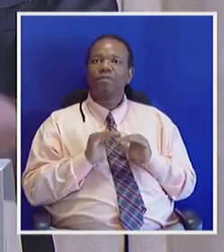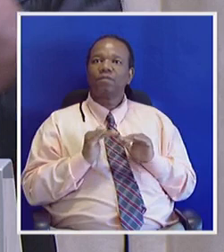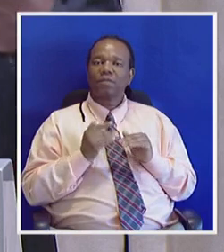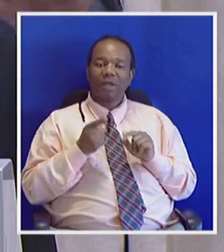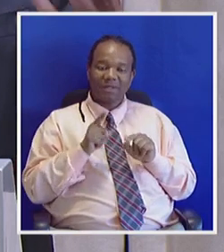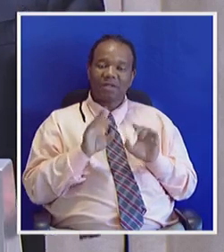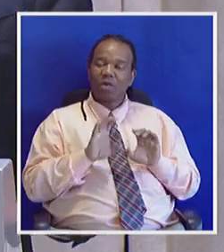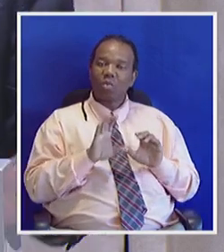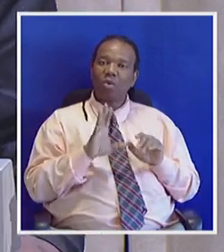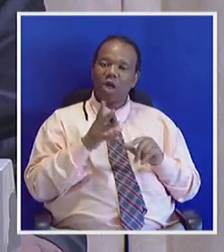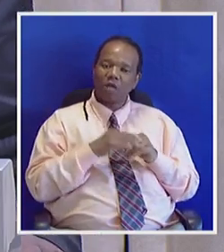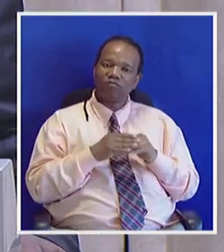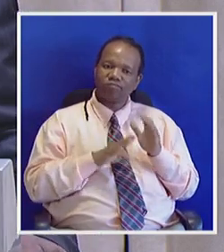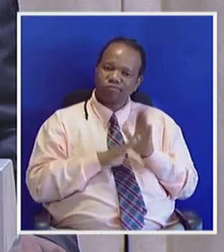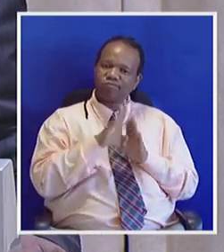deal. And